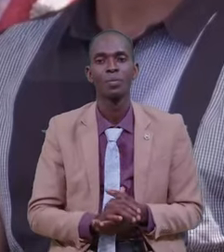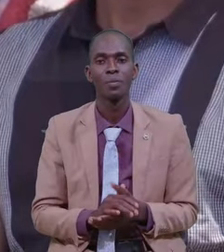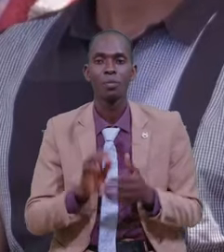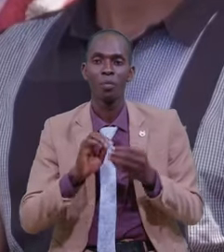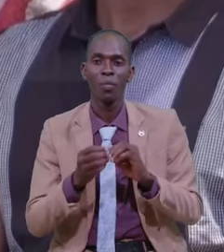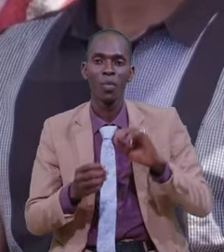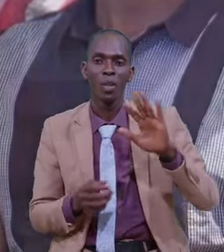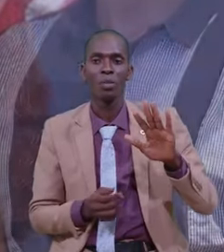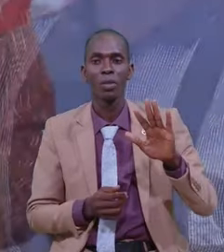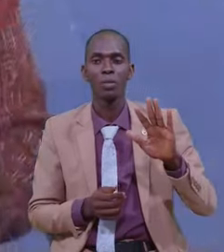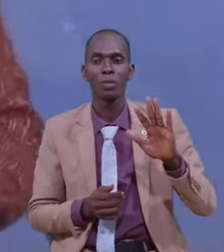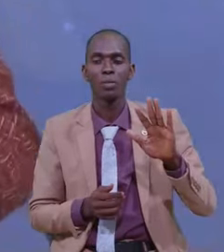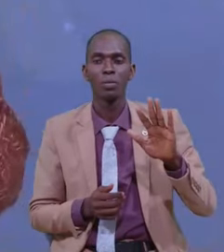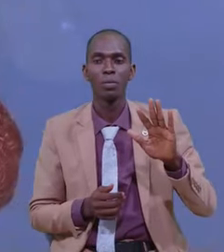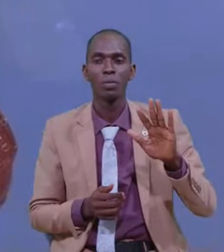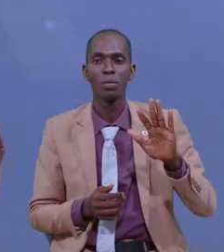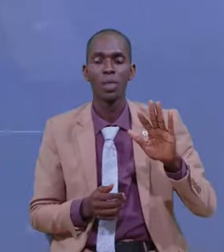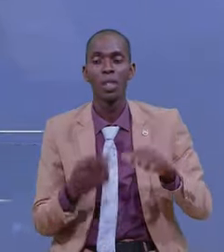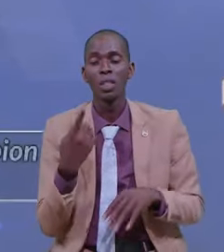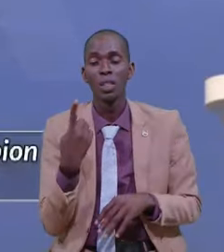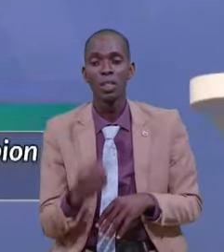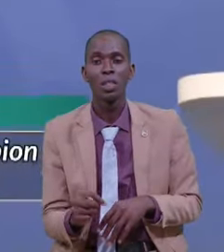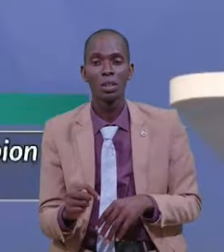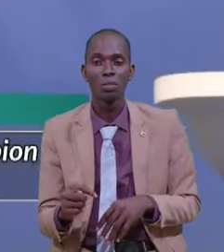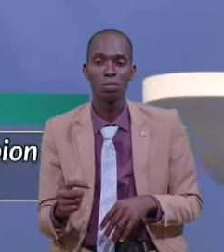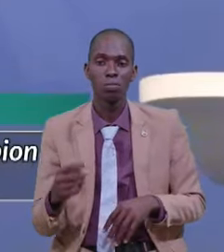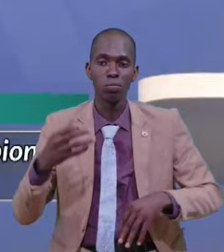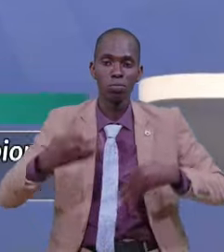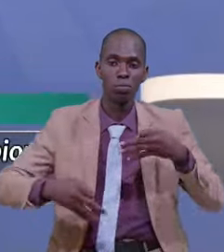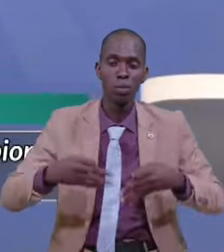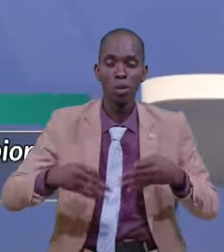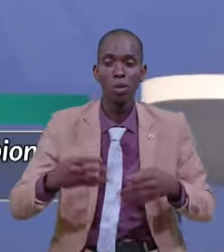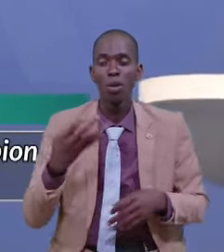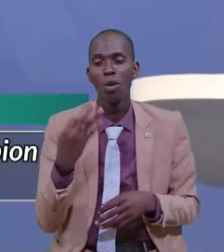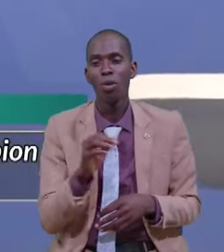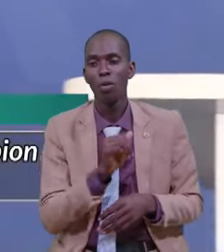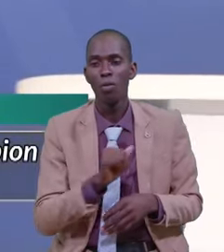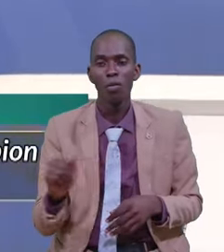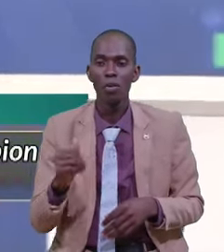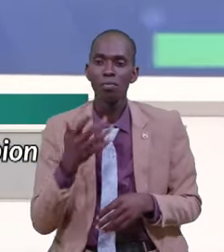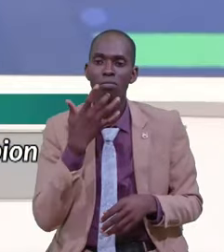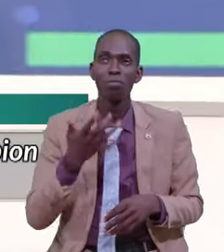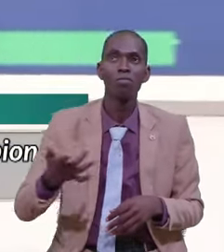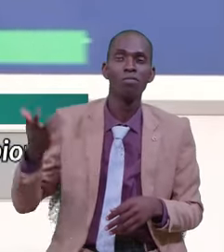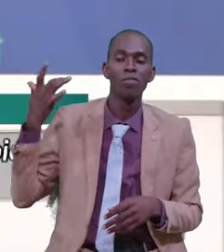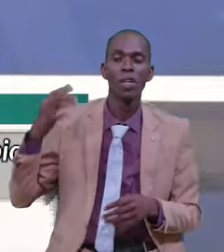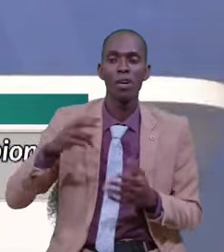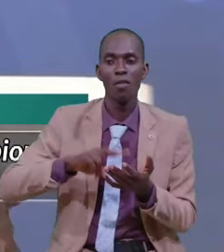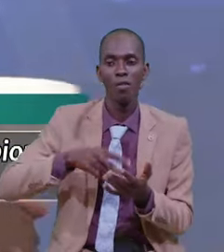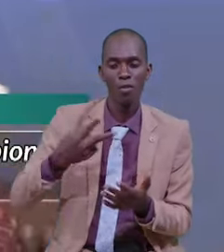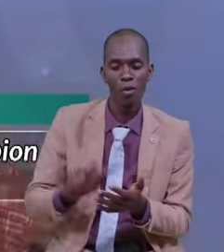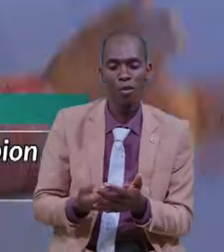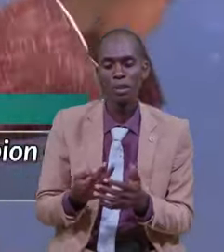five, the condemnation of a former fallen